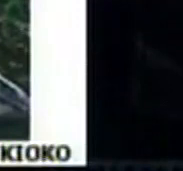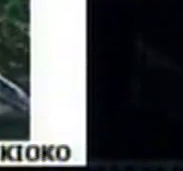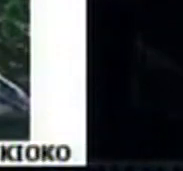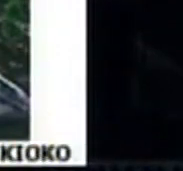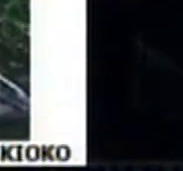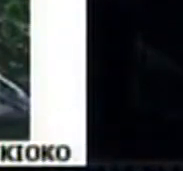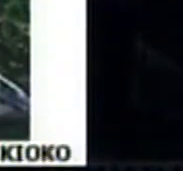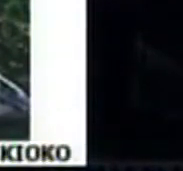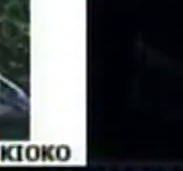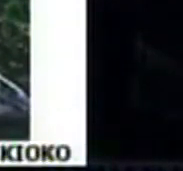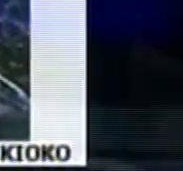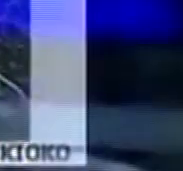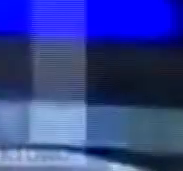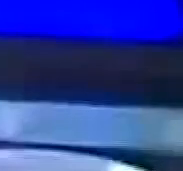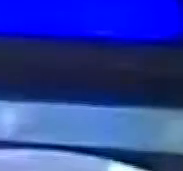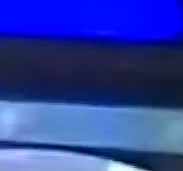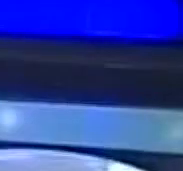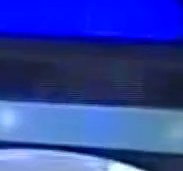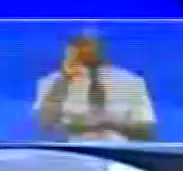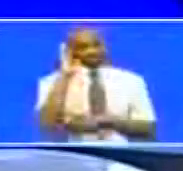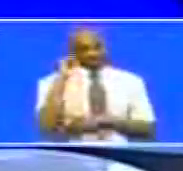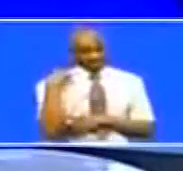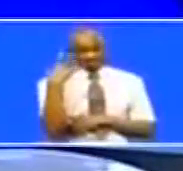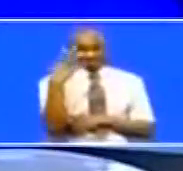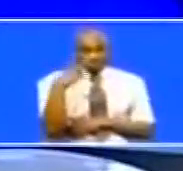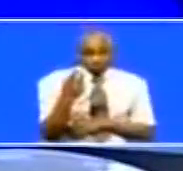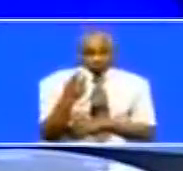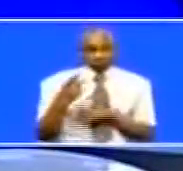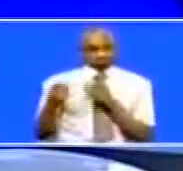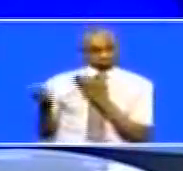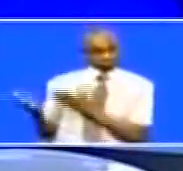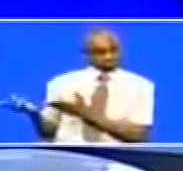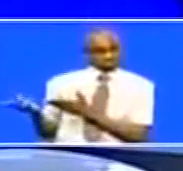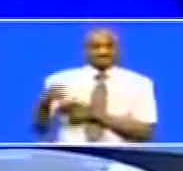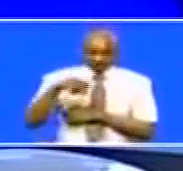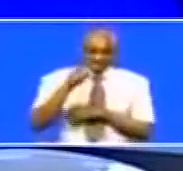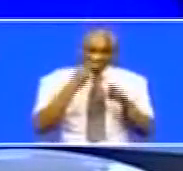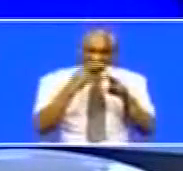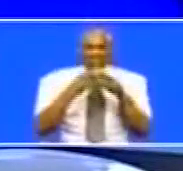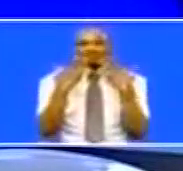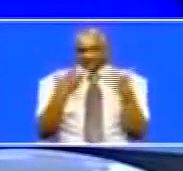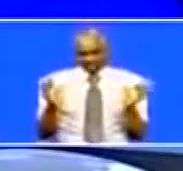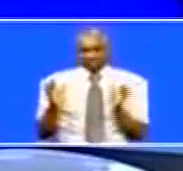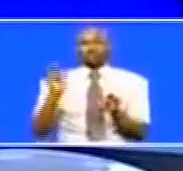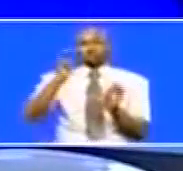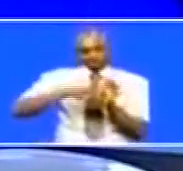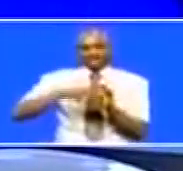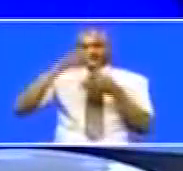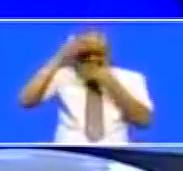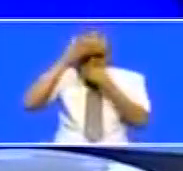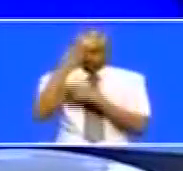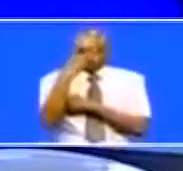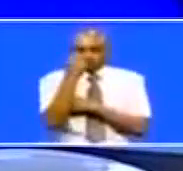Baure attack and fled. The fifth suspect is Ramadhan Kioko Said, who is said to have joined Al-Shabaab